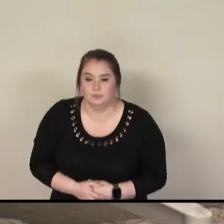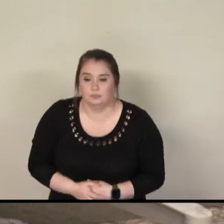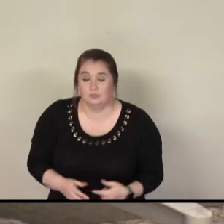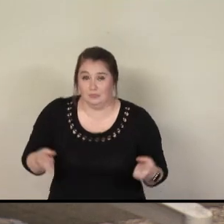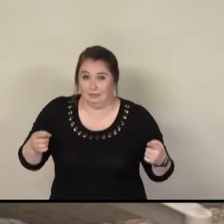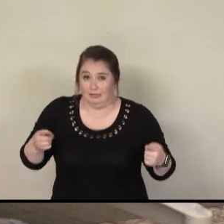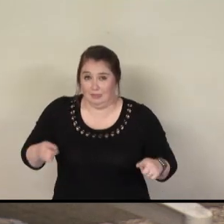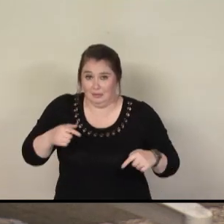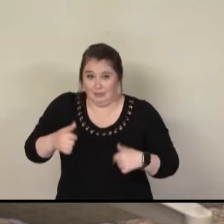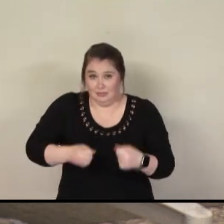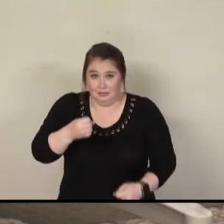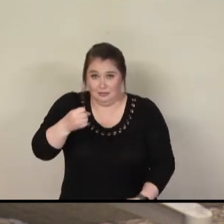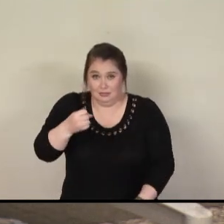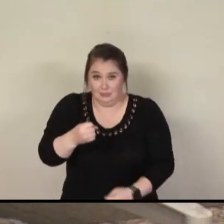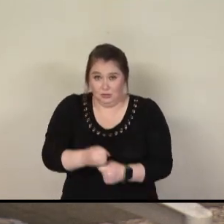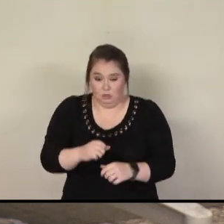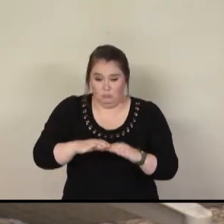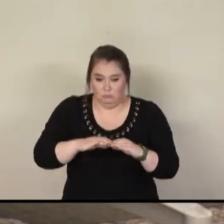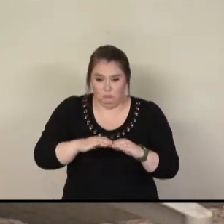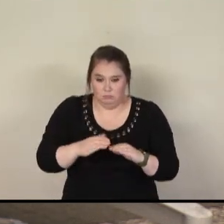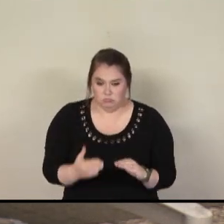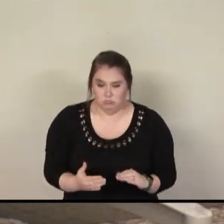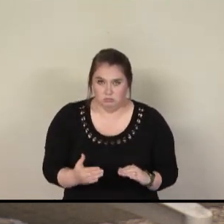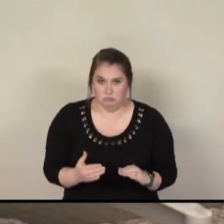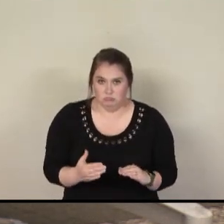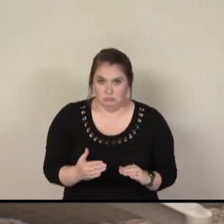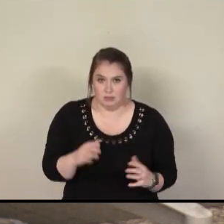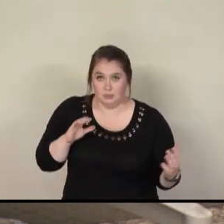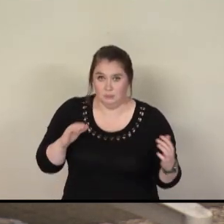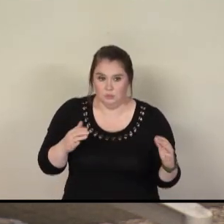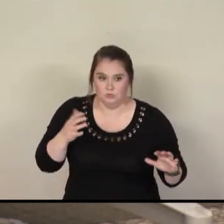down this year from what we had originally projected.